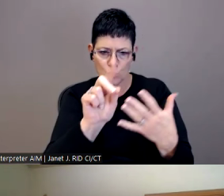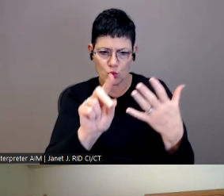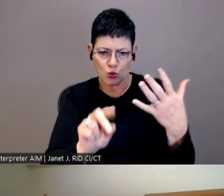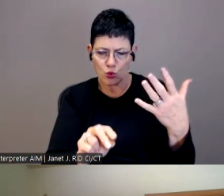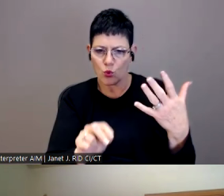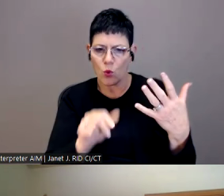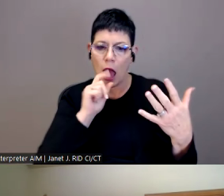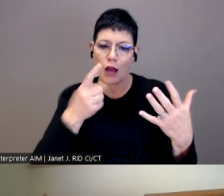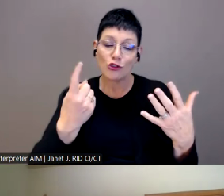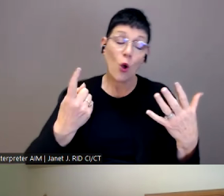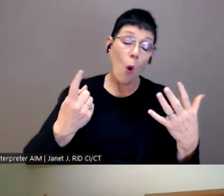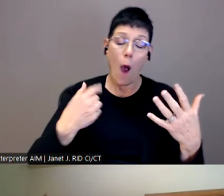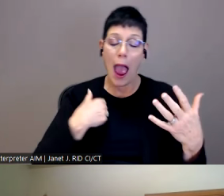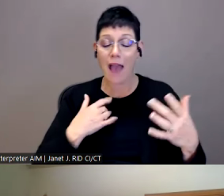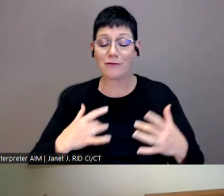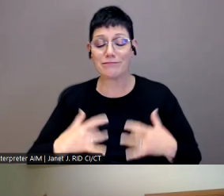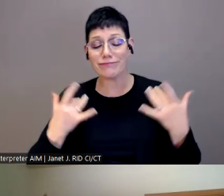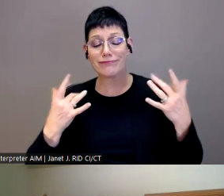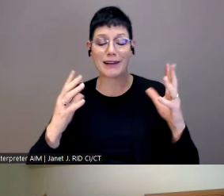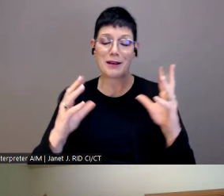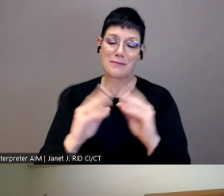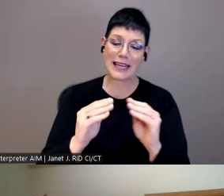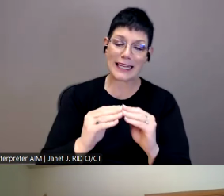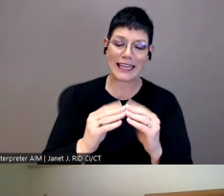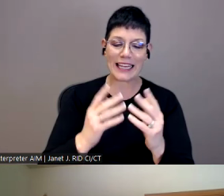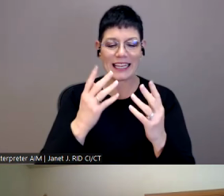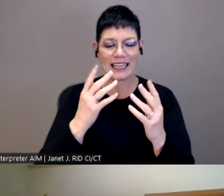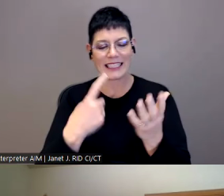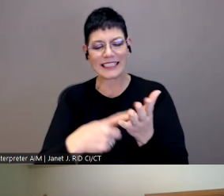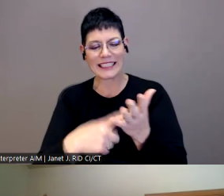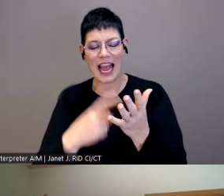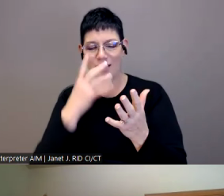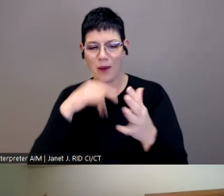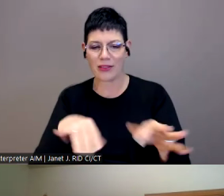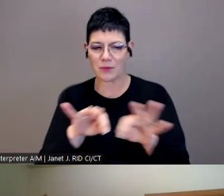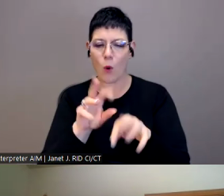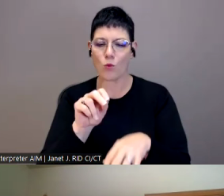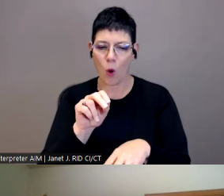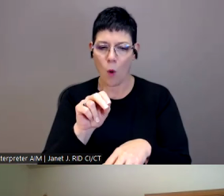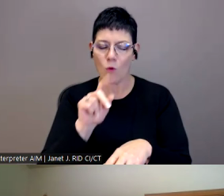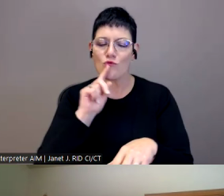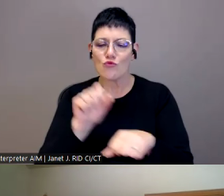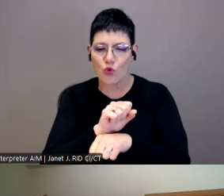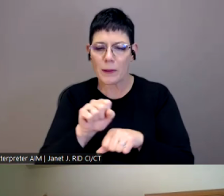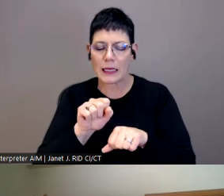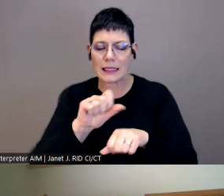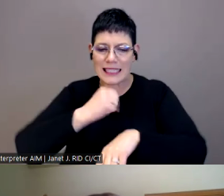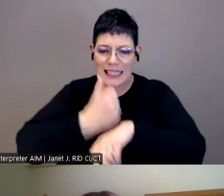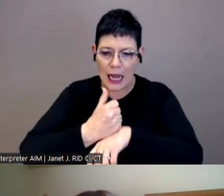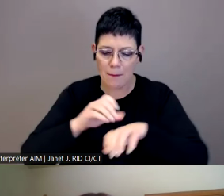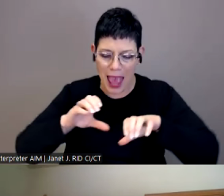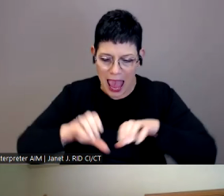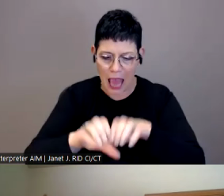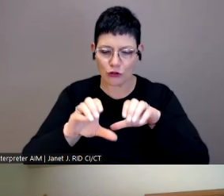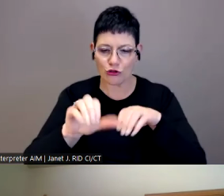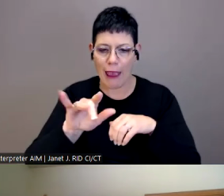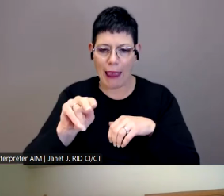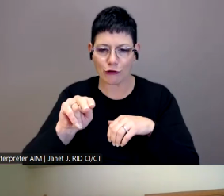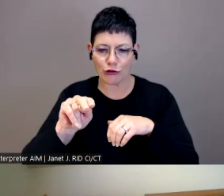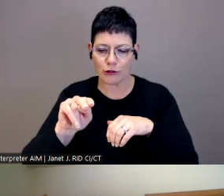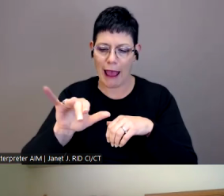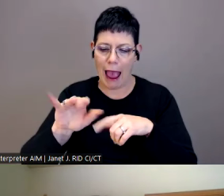a feel-good meeting 2 months ago where we talked about why this is important. How to make those, actionable meetings or email chains